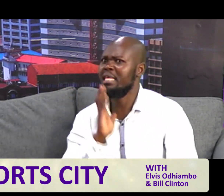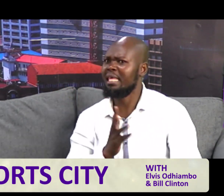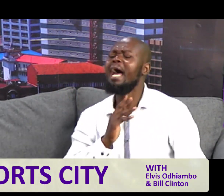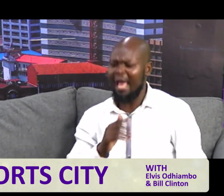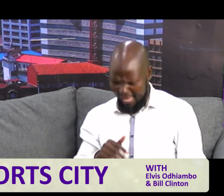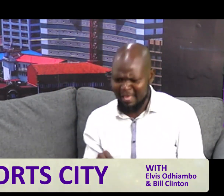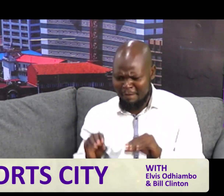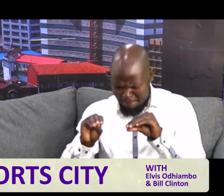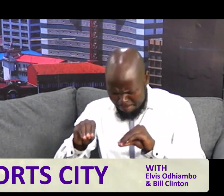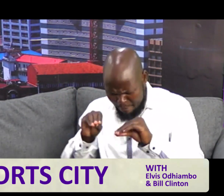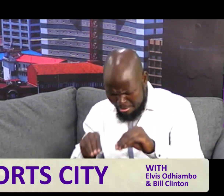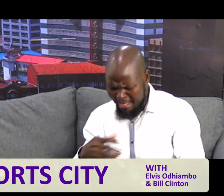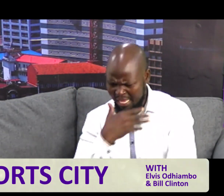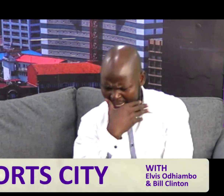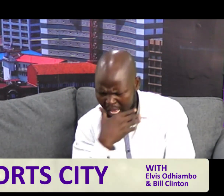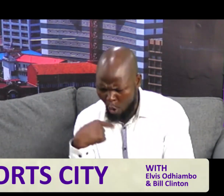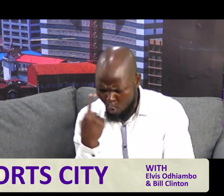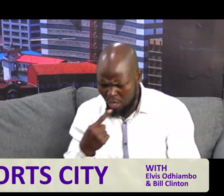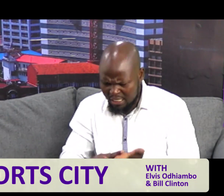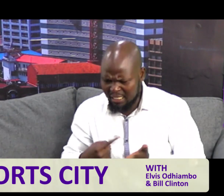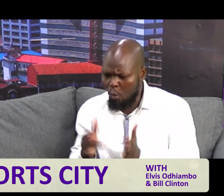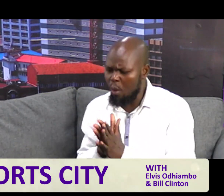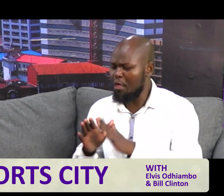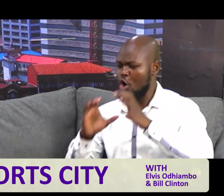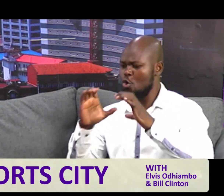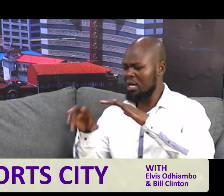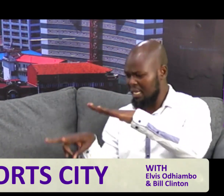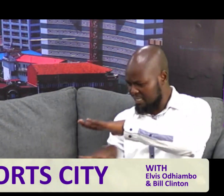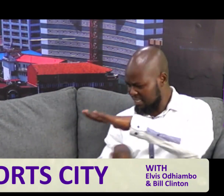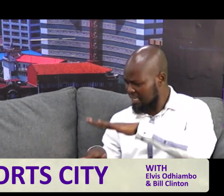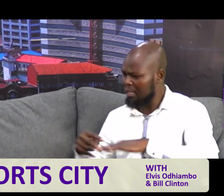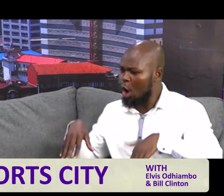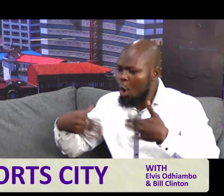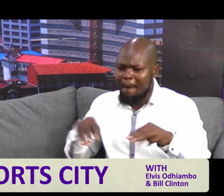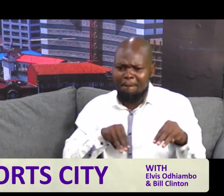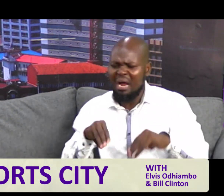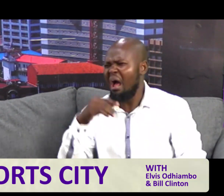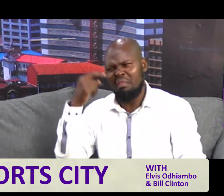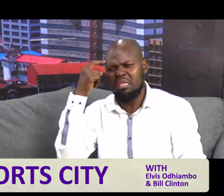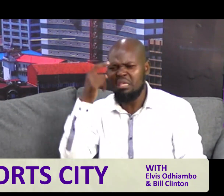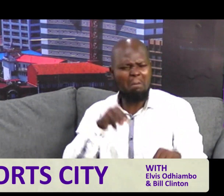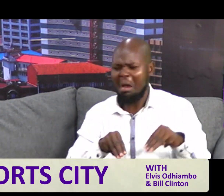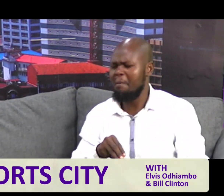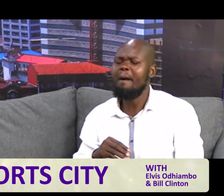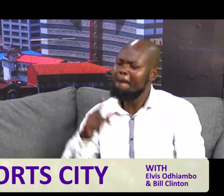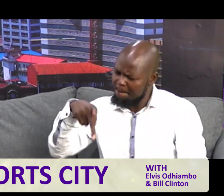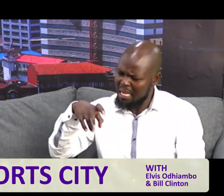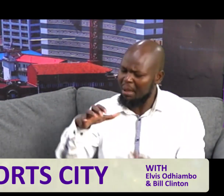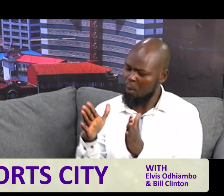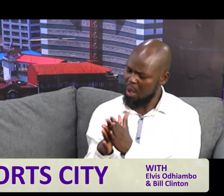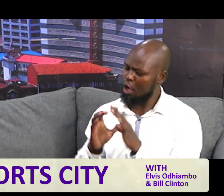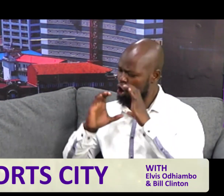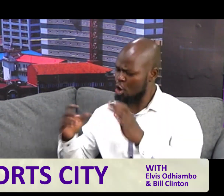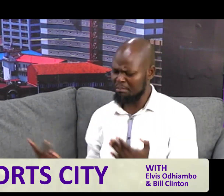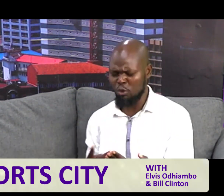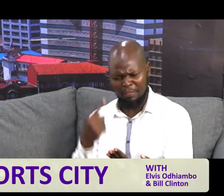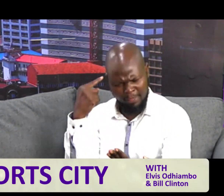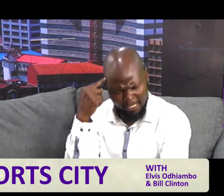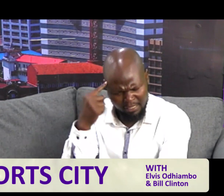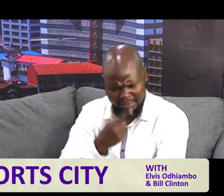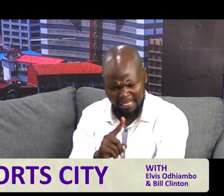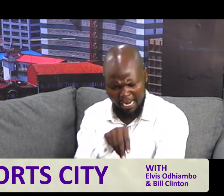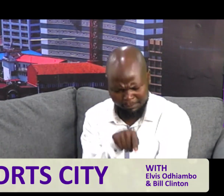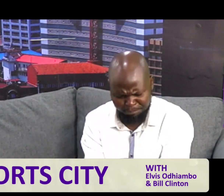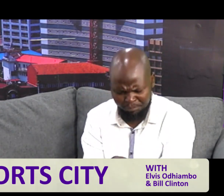League? So, and also he thought to himself and he was like, there is Lukaku here, so I must have